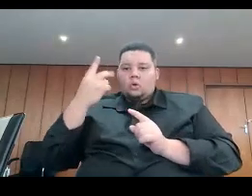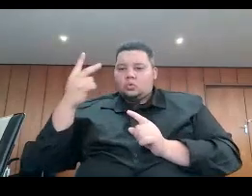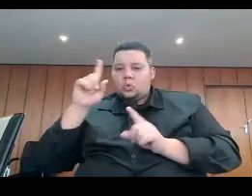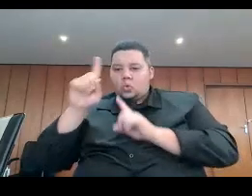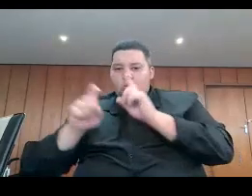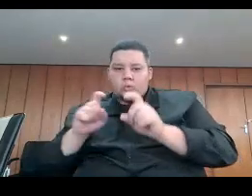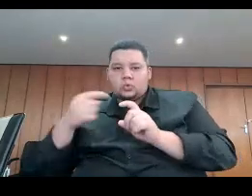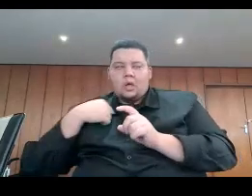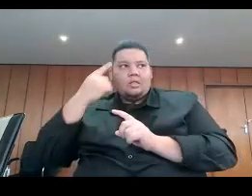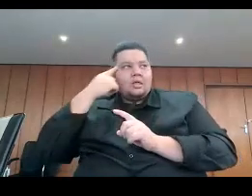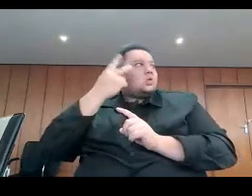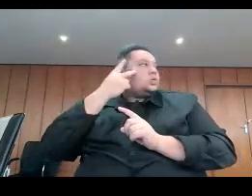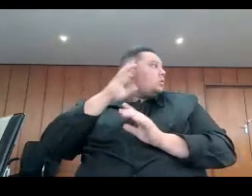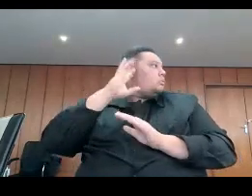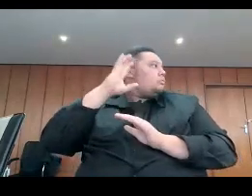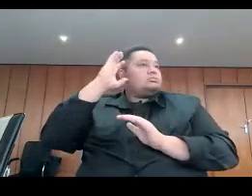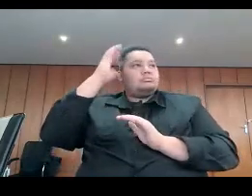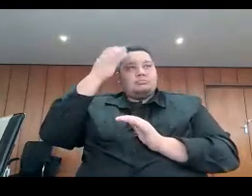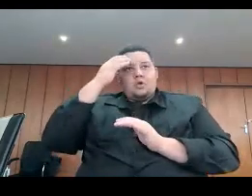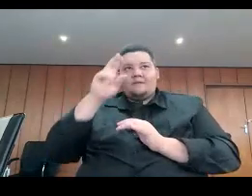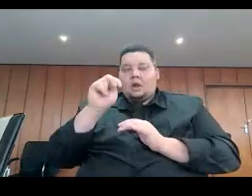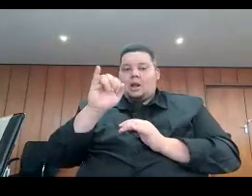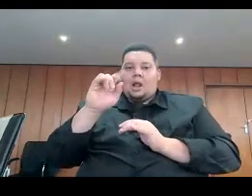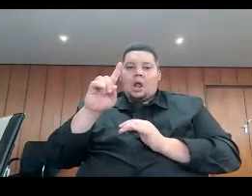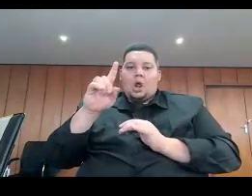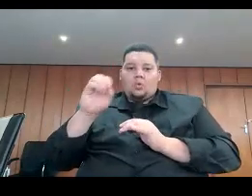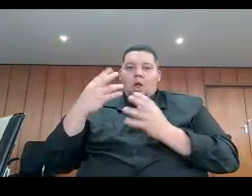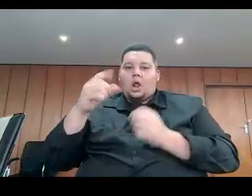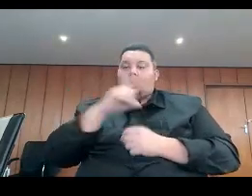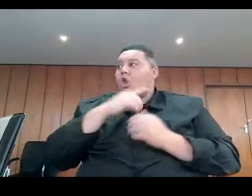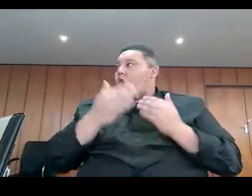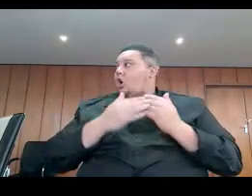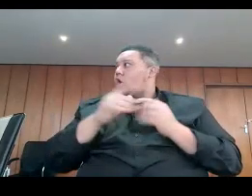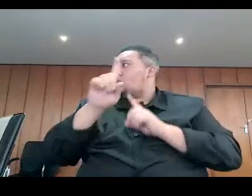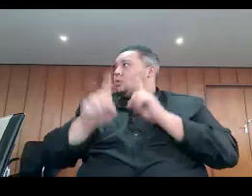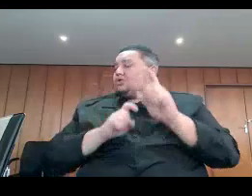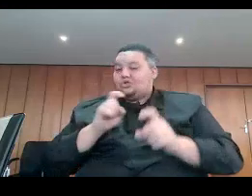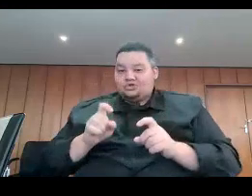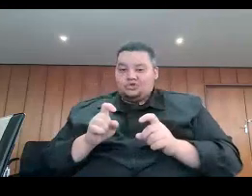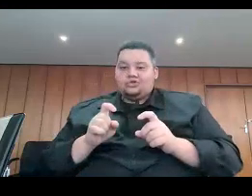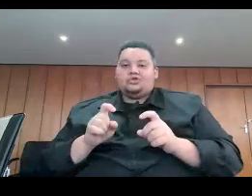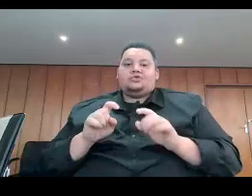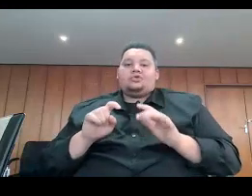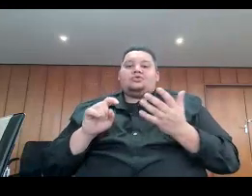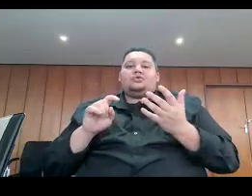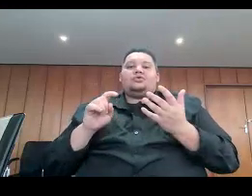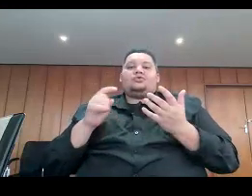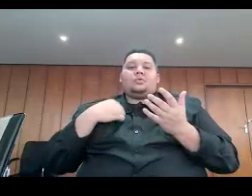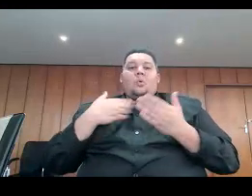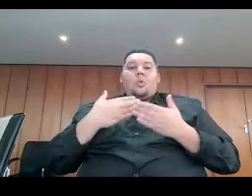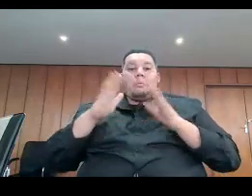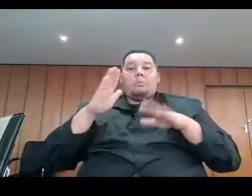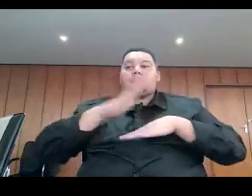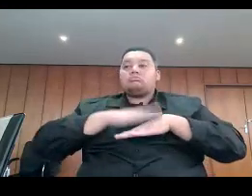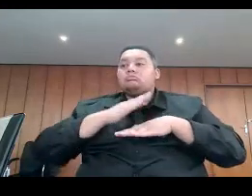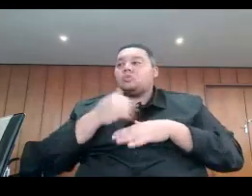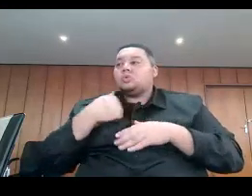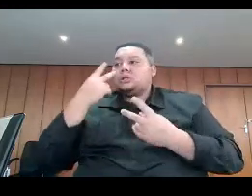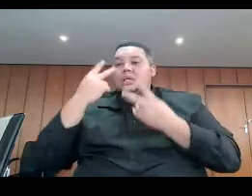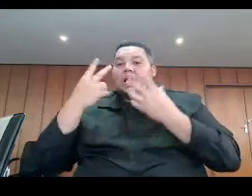saw Prof. Naidu having a longer question, but perhaps I can open up to the floor and see if there are